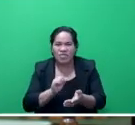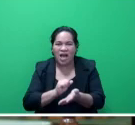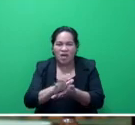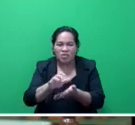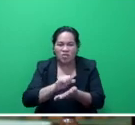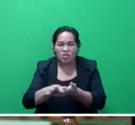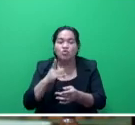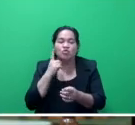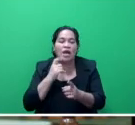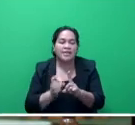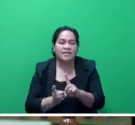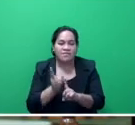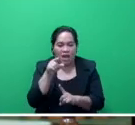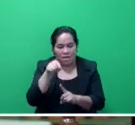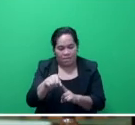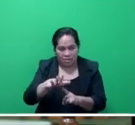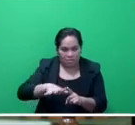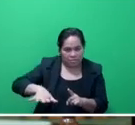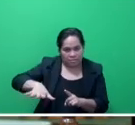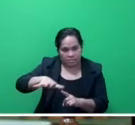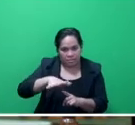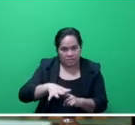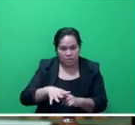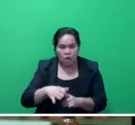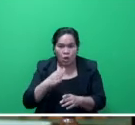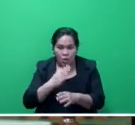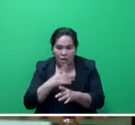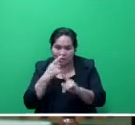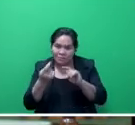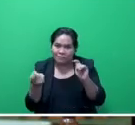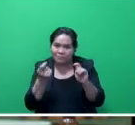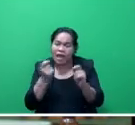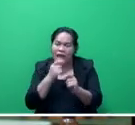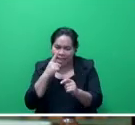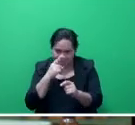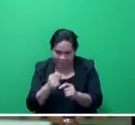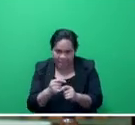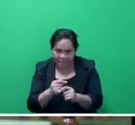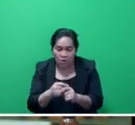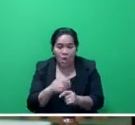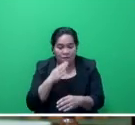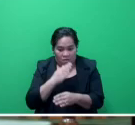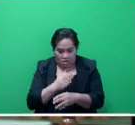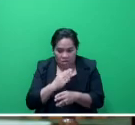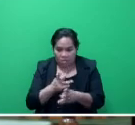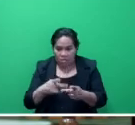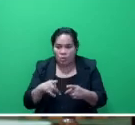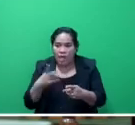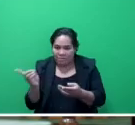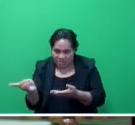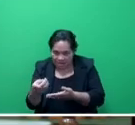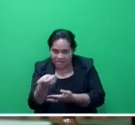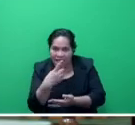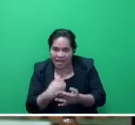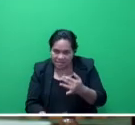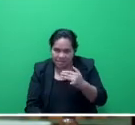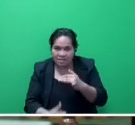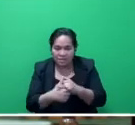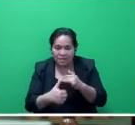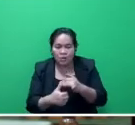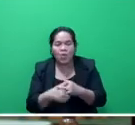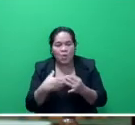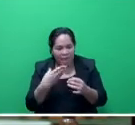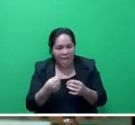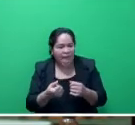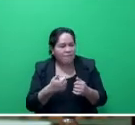sector. The remote work revolution can come to Fiji, Mr. Speaker, sir. We have a workforce, we have the data accessibility, we have the incentives in place